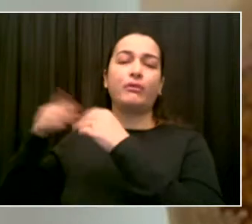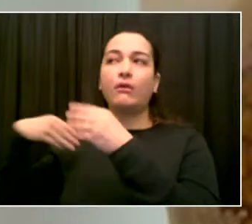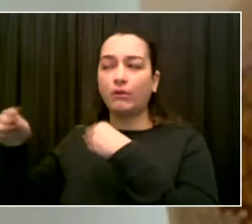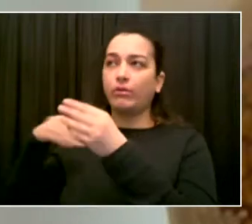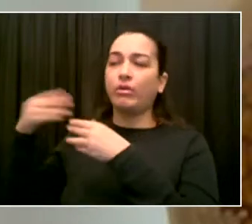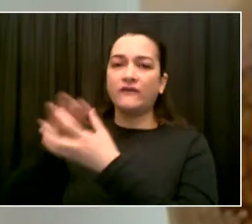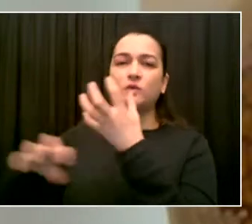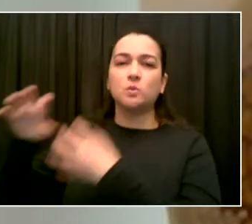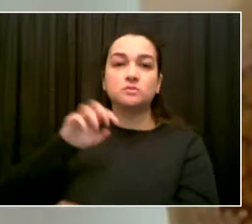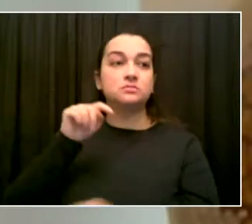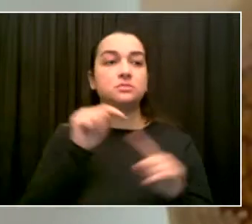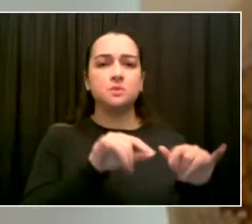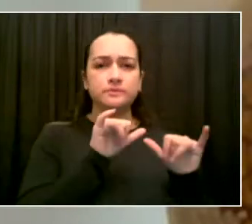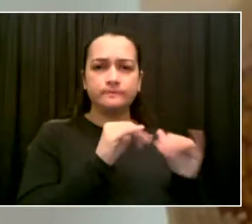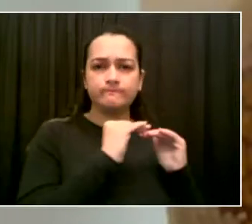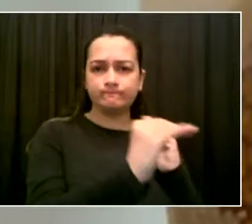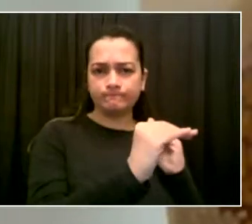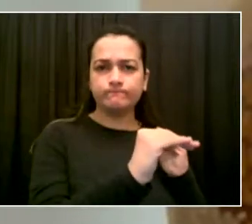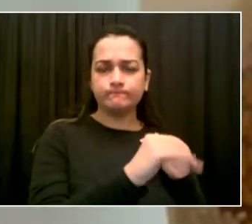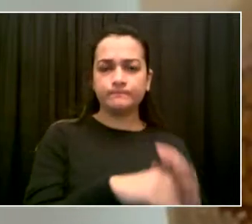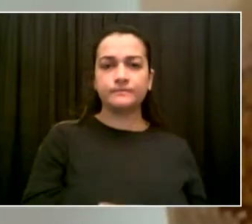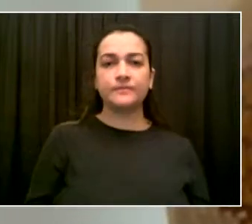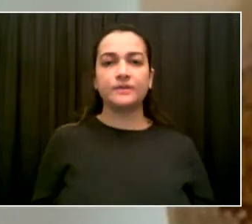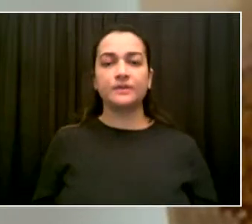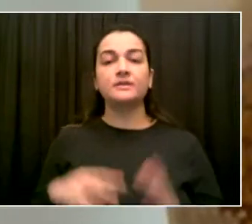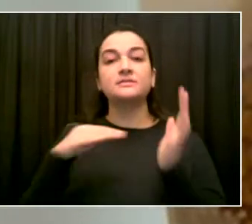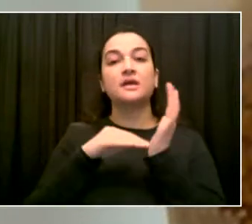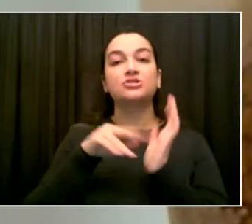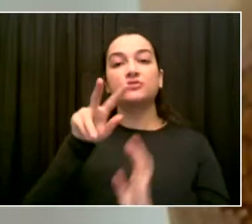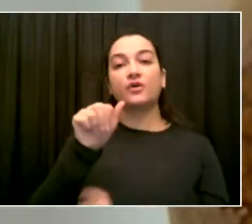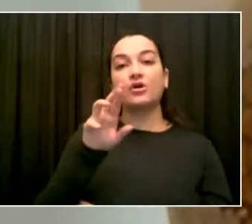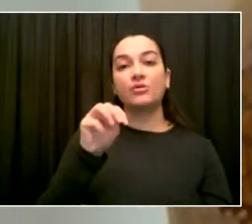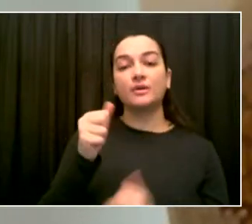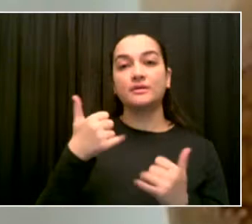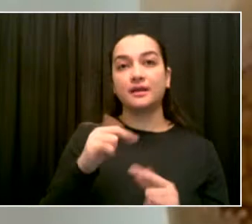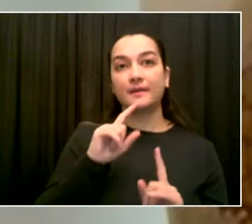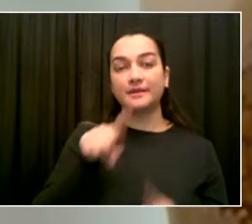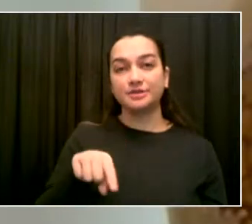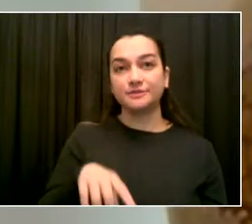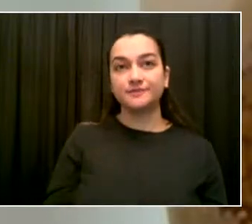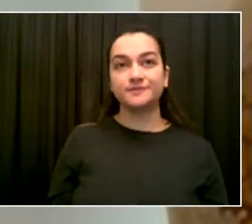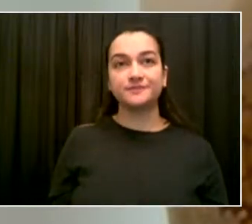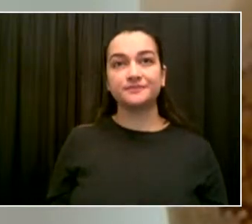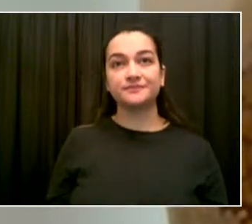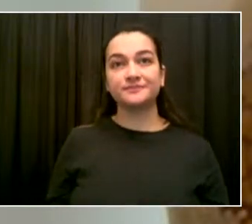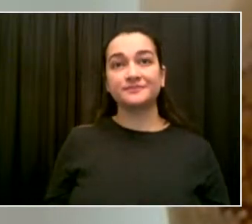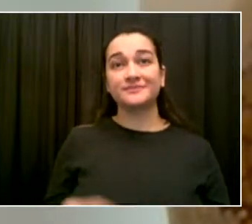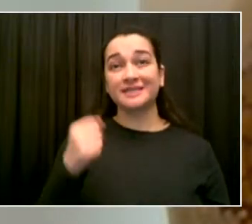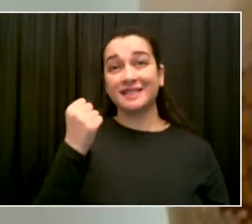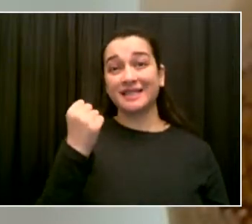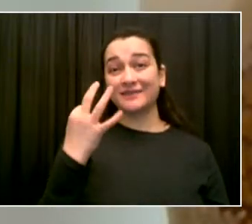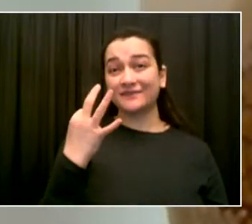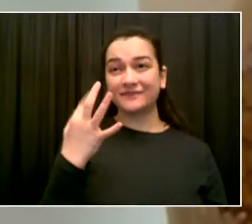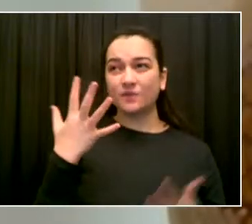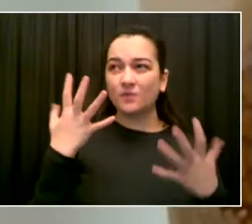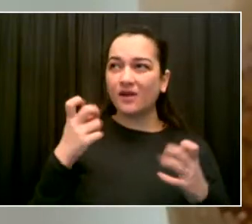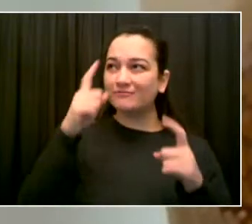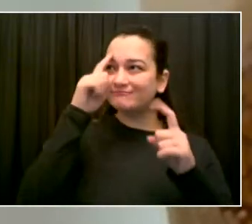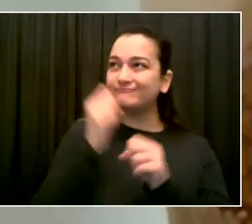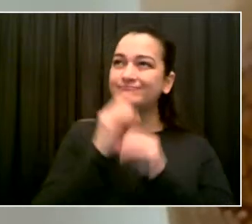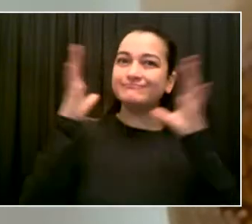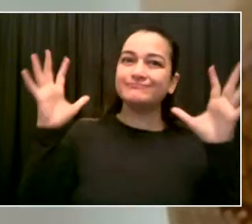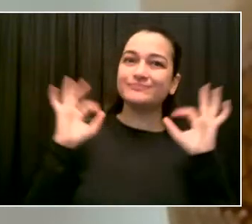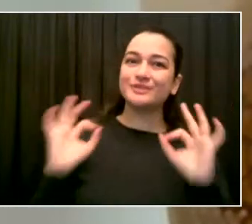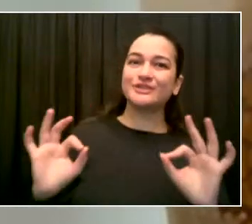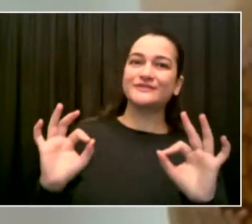a case-by-case basis. You'd be able to accumulate all of the information and be able to make a decision rapidly with all